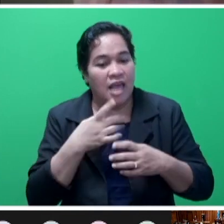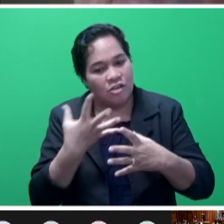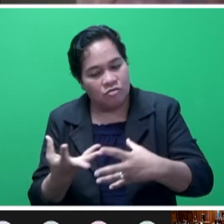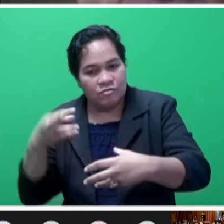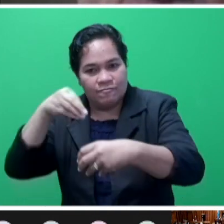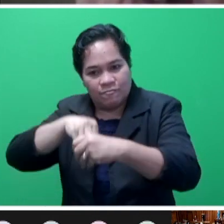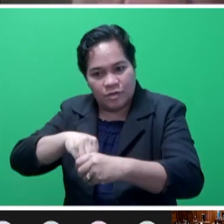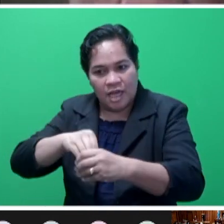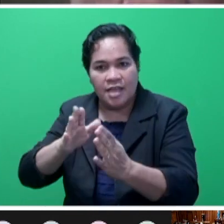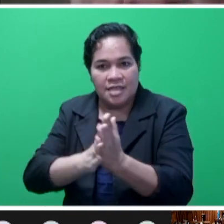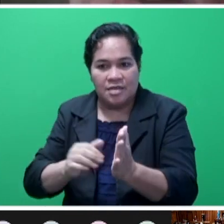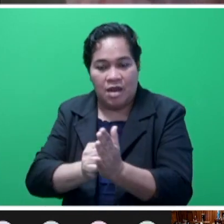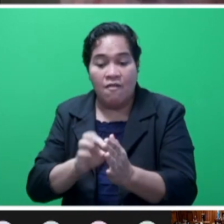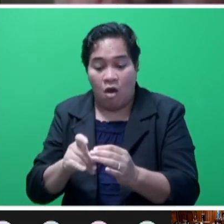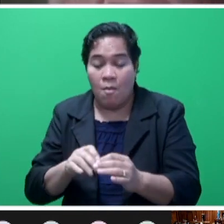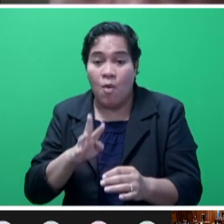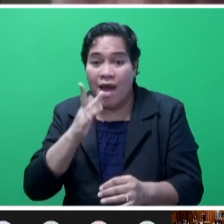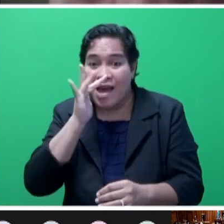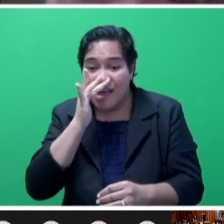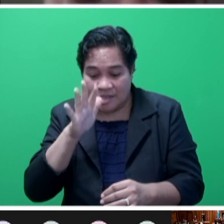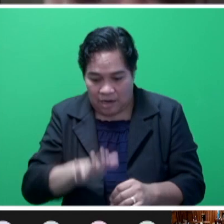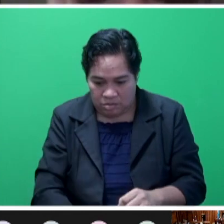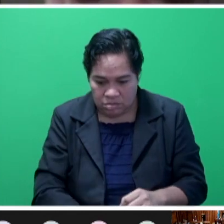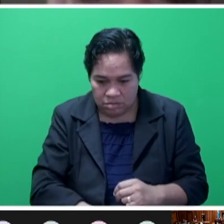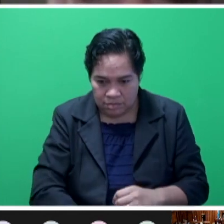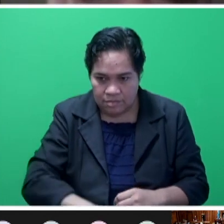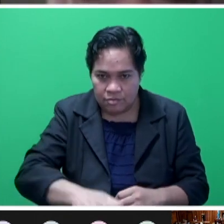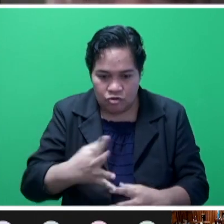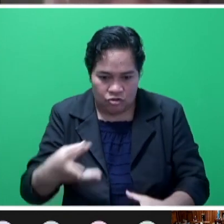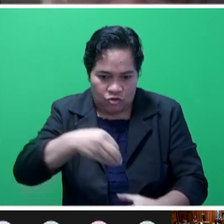subjects from early childhood to Form 7?